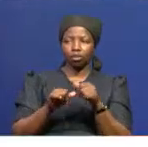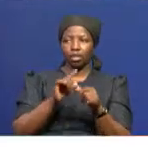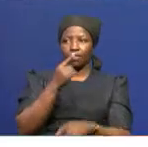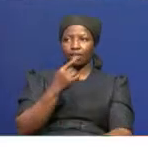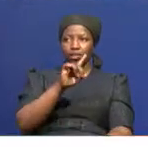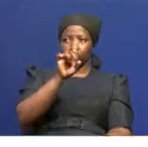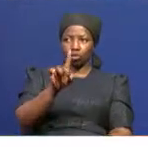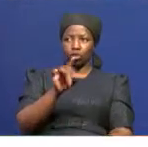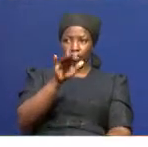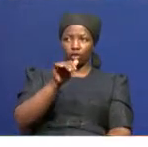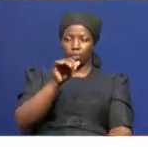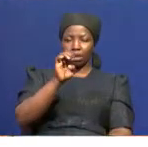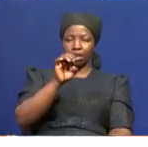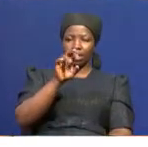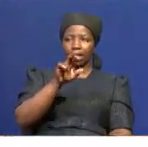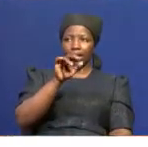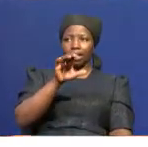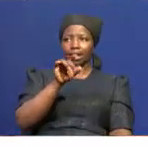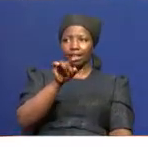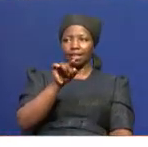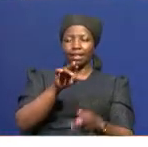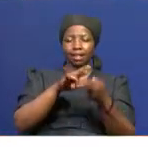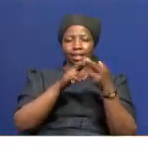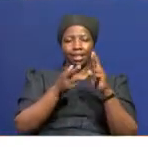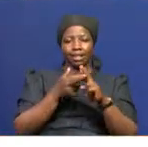first question by Eric was in relation to